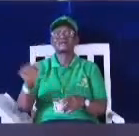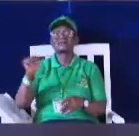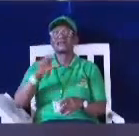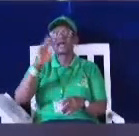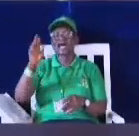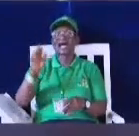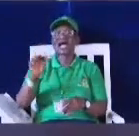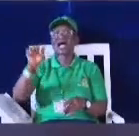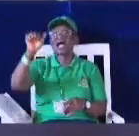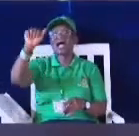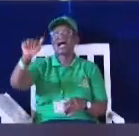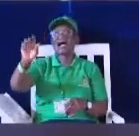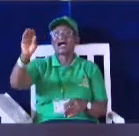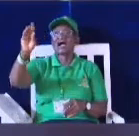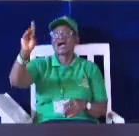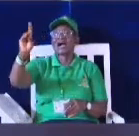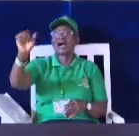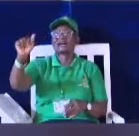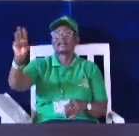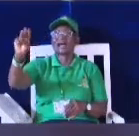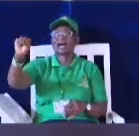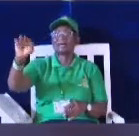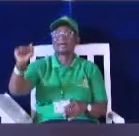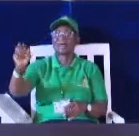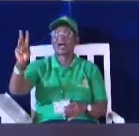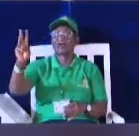and Taraba provinces.